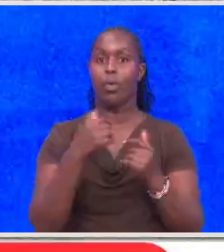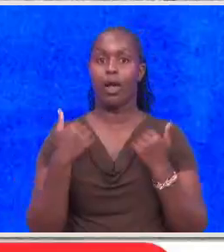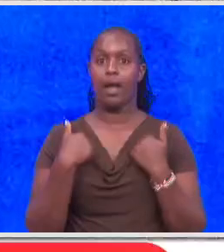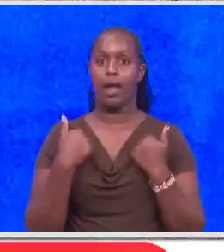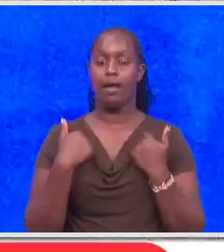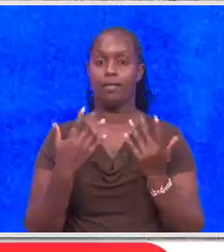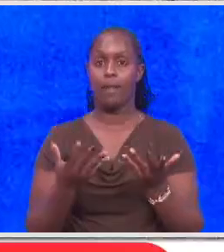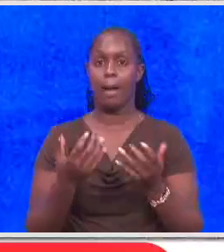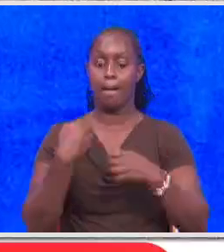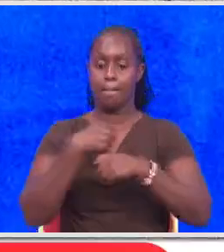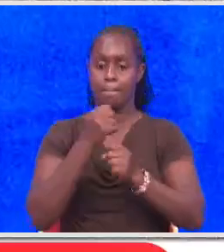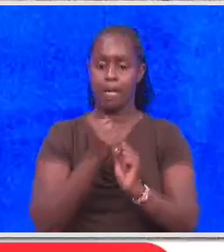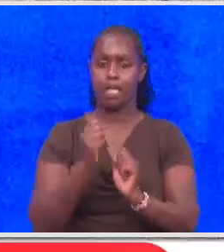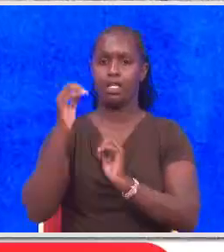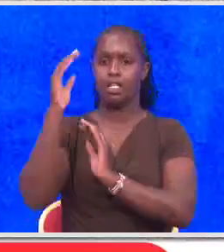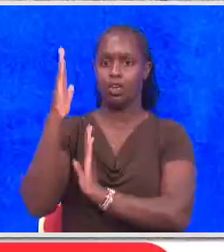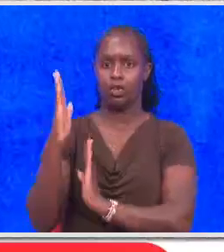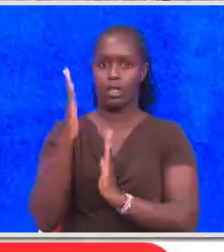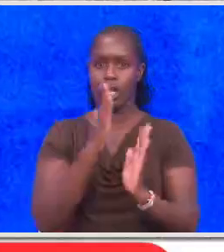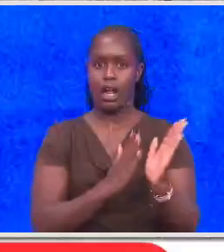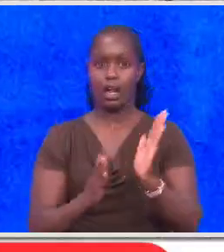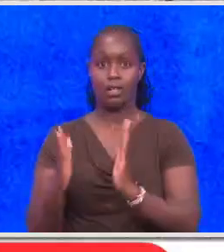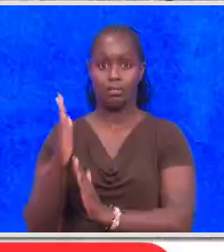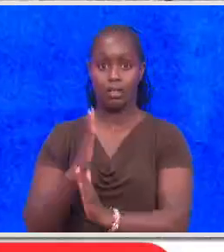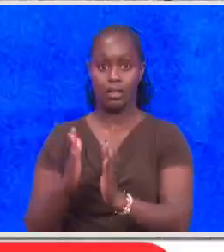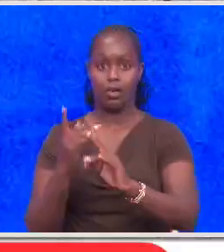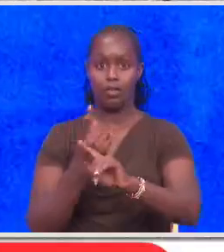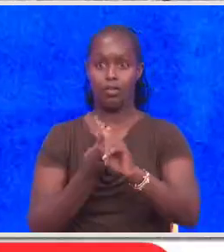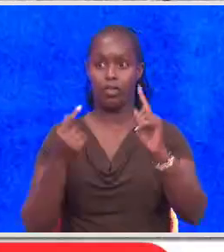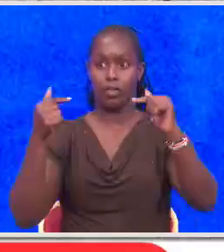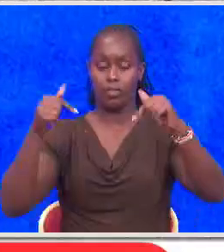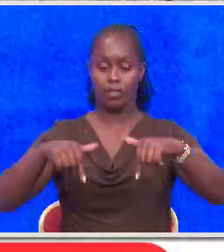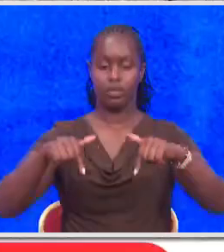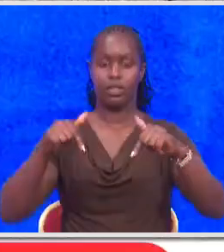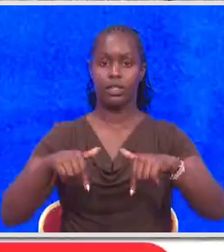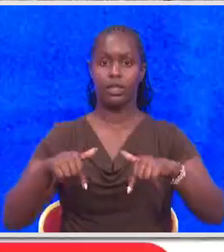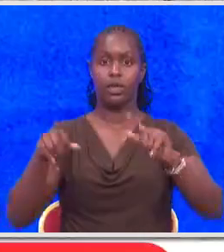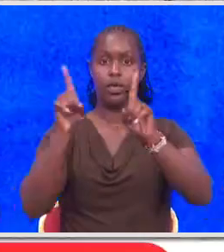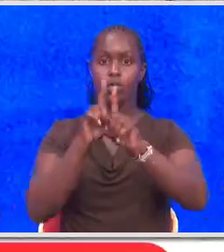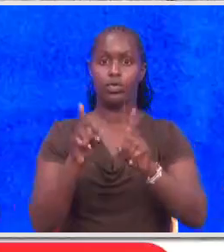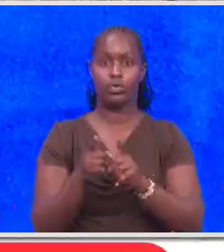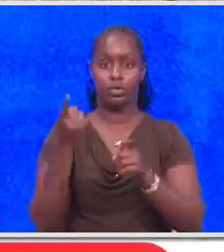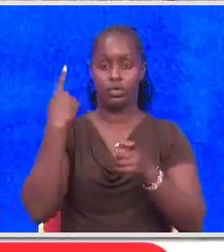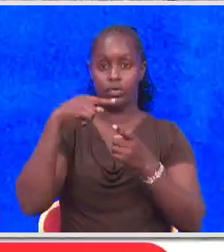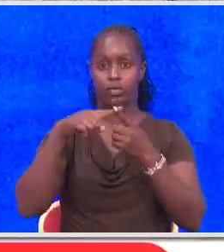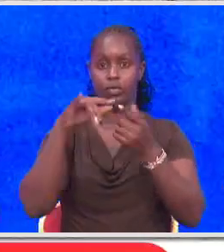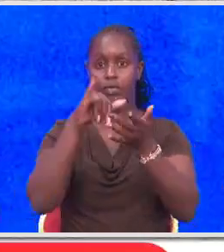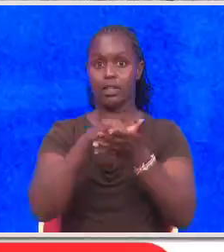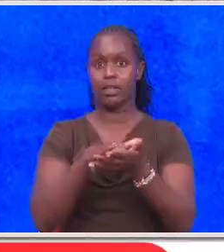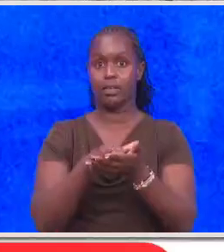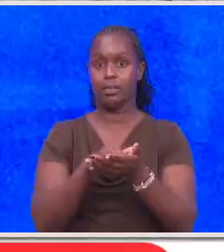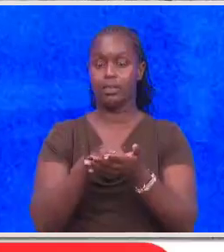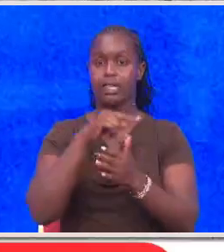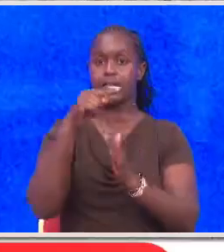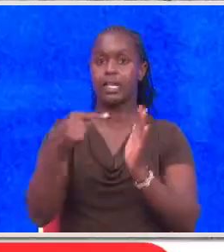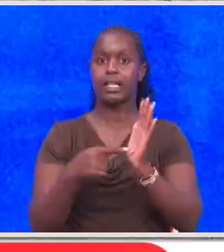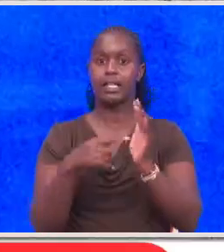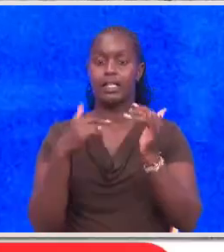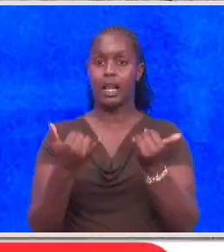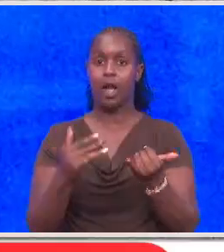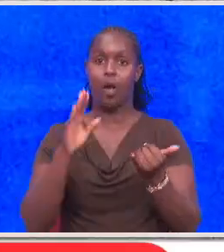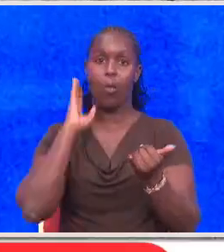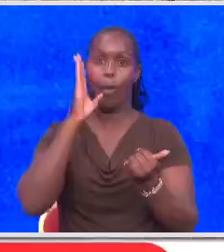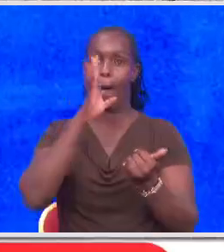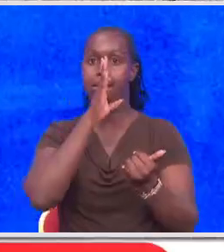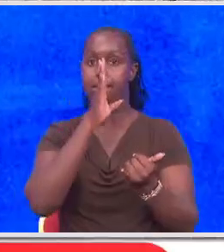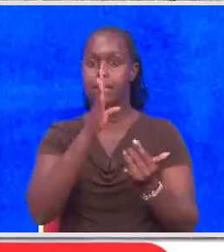security arrangements, and starting today until after the celebrations on the 12th, this ground will be covered